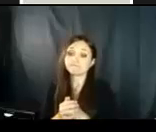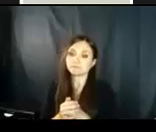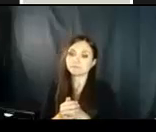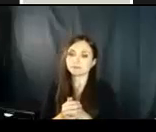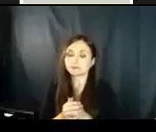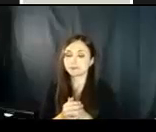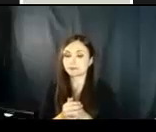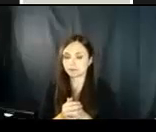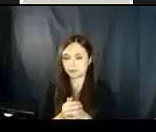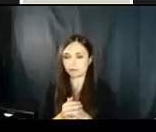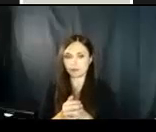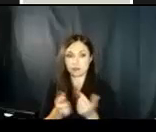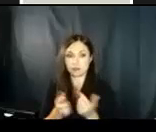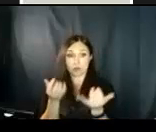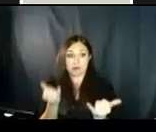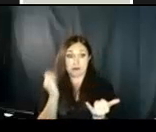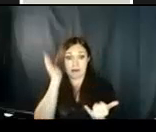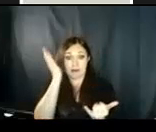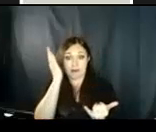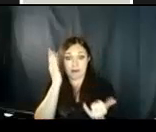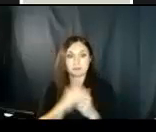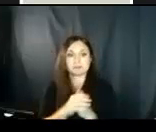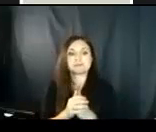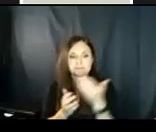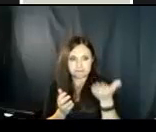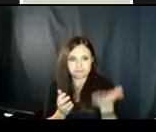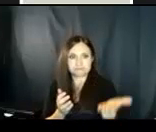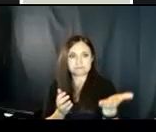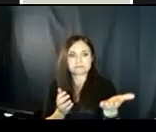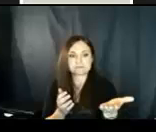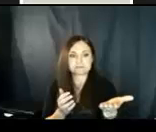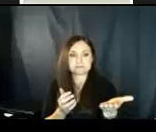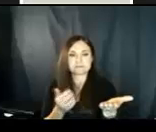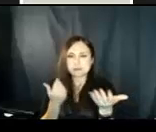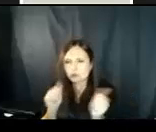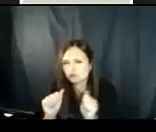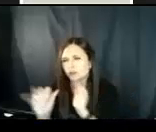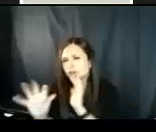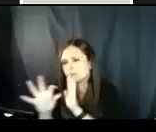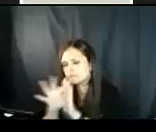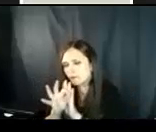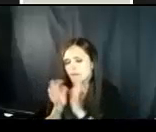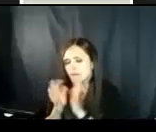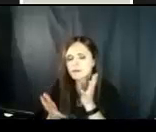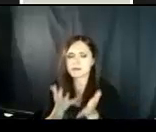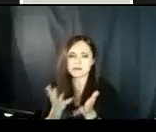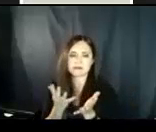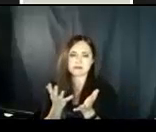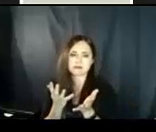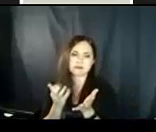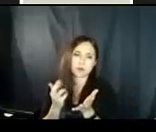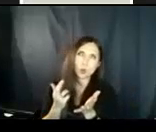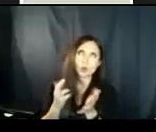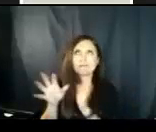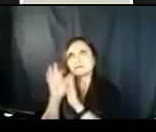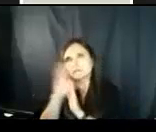to be presenting today. So I went and I was trying to find a way to, or a